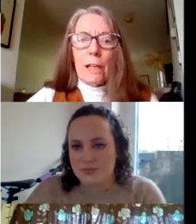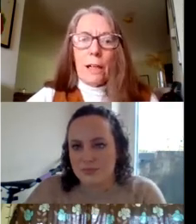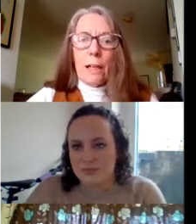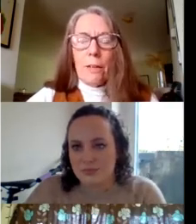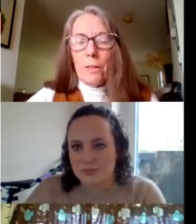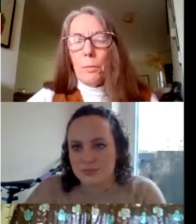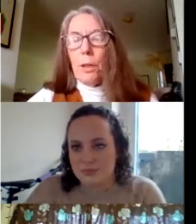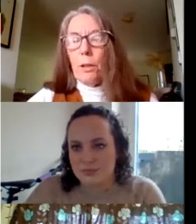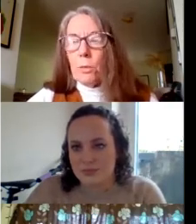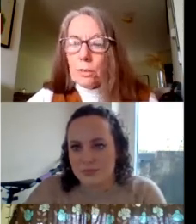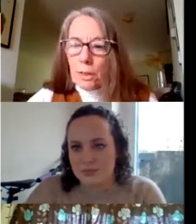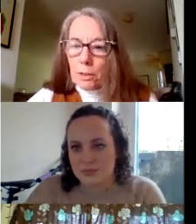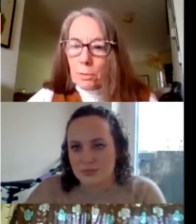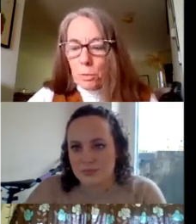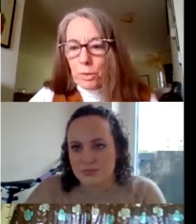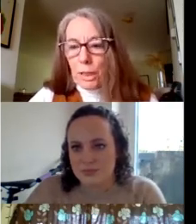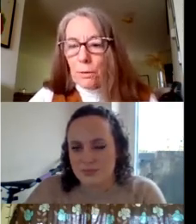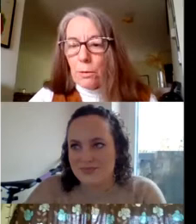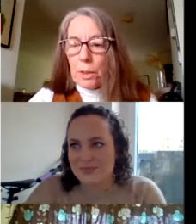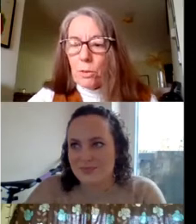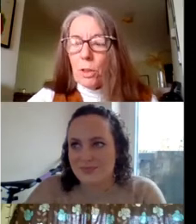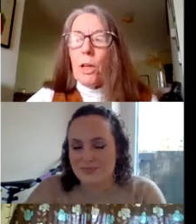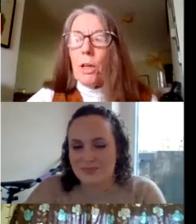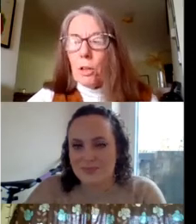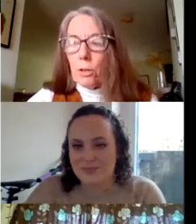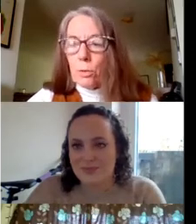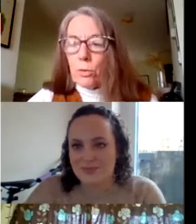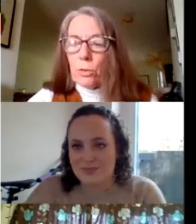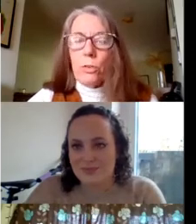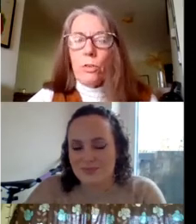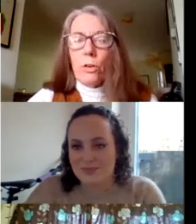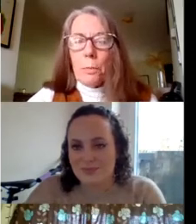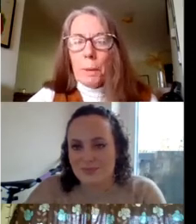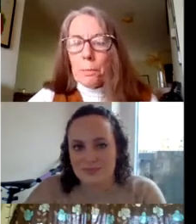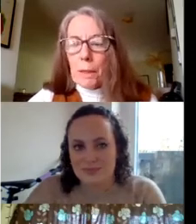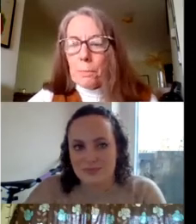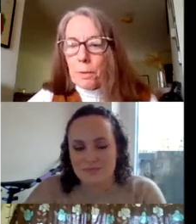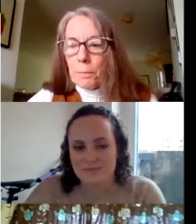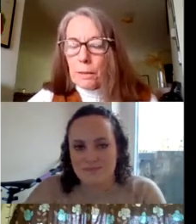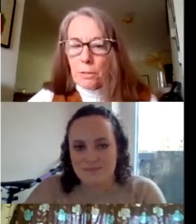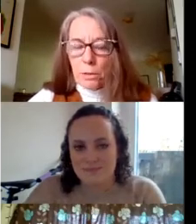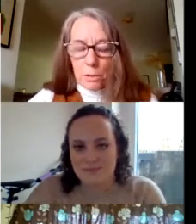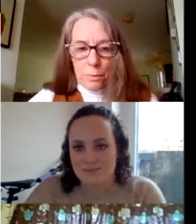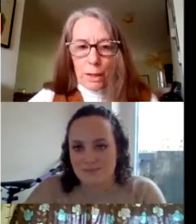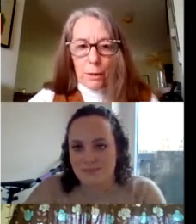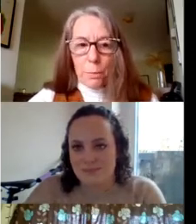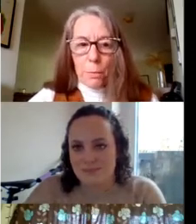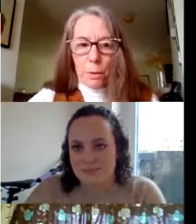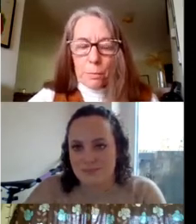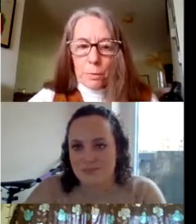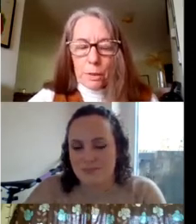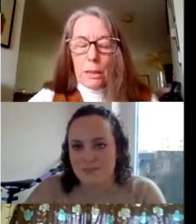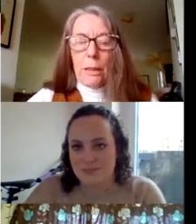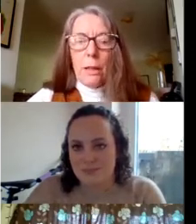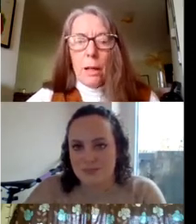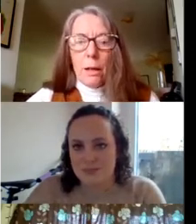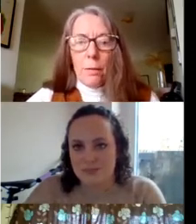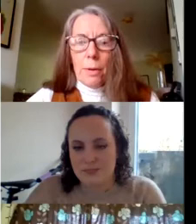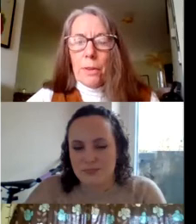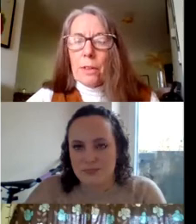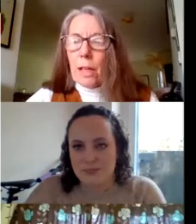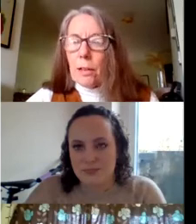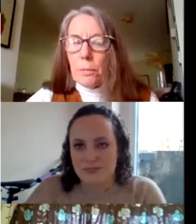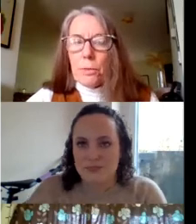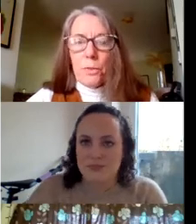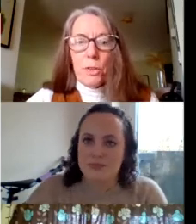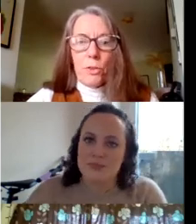very clear, that they were lunatics, which was the language used to talk about people with mental health problems when